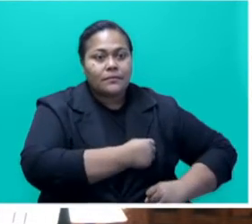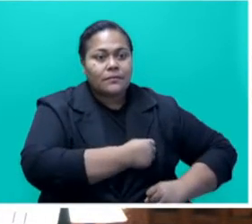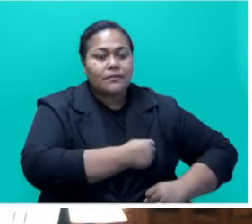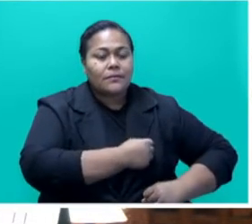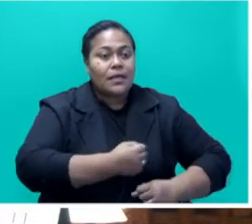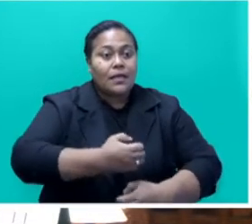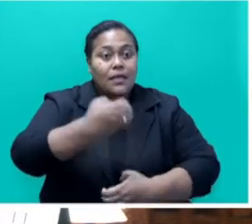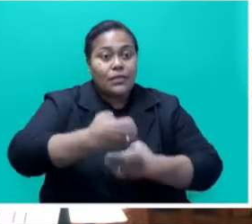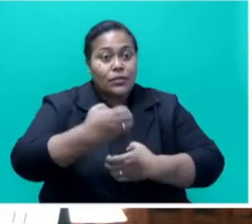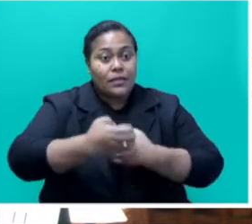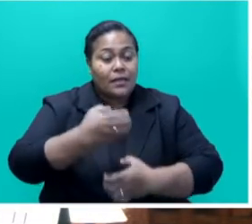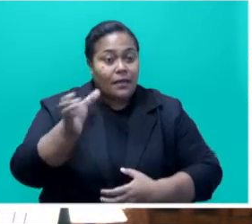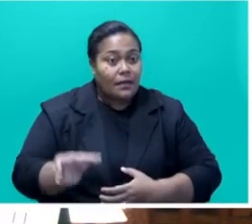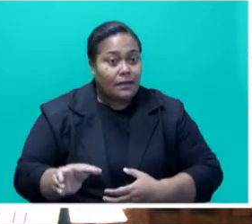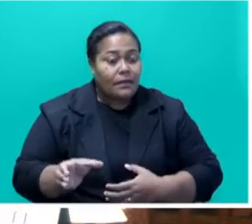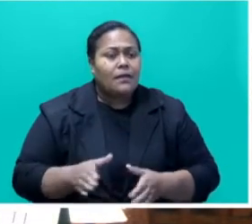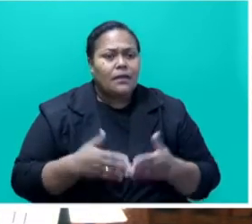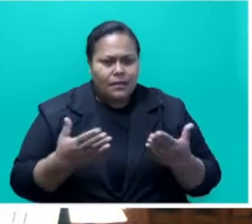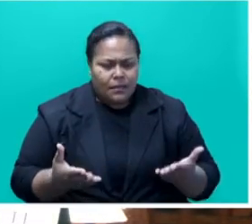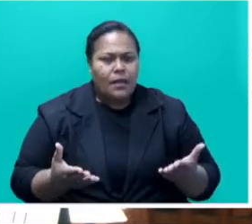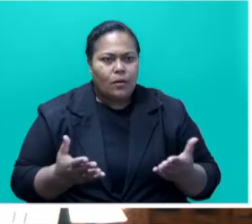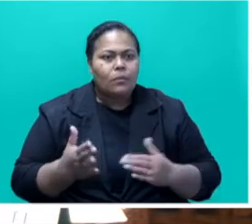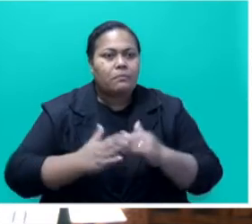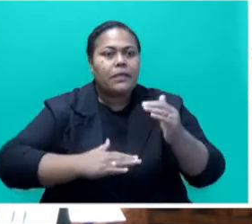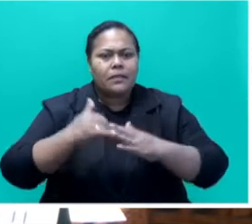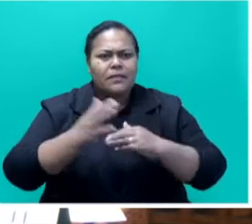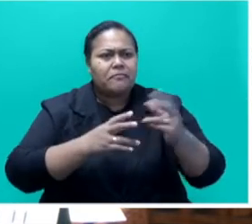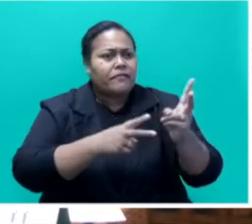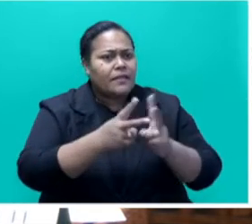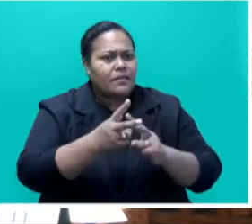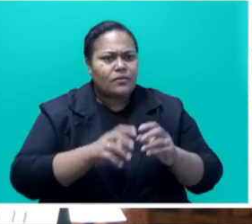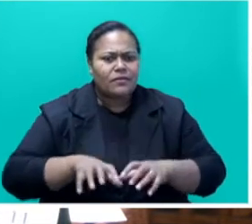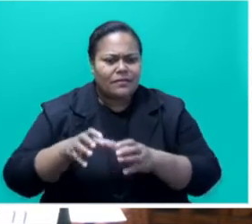are involved in rural development projects, and they used to